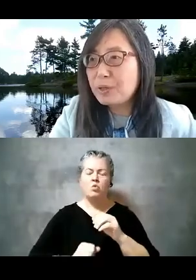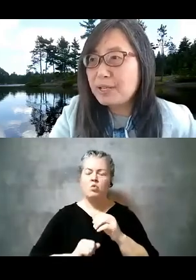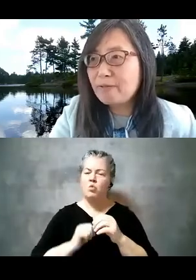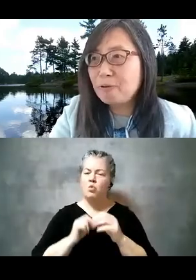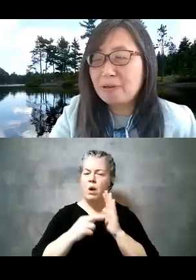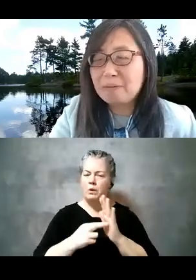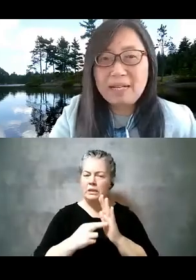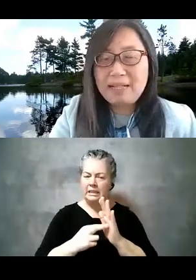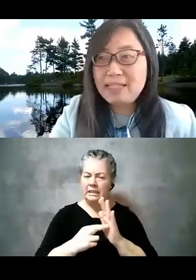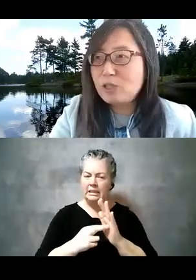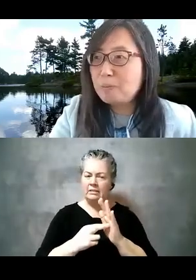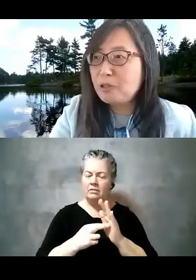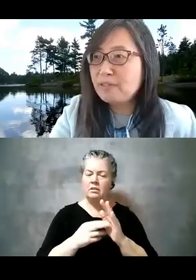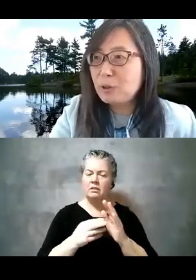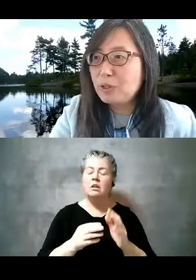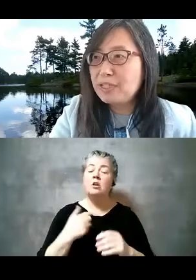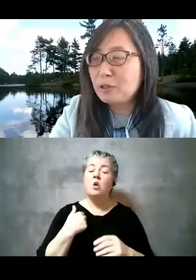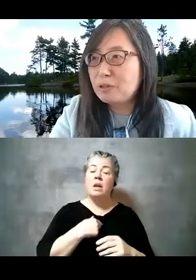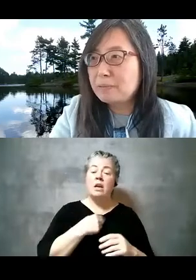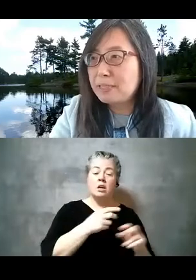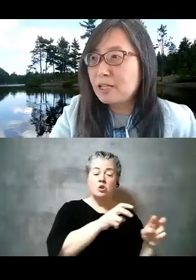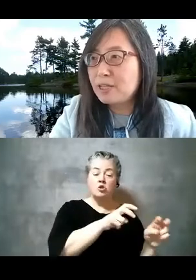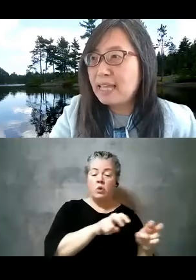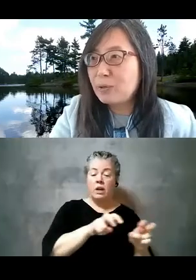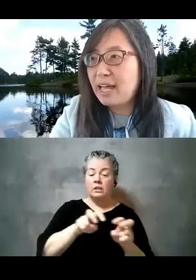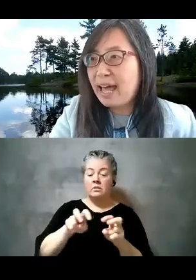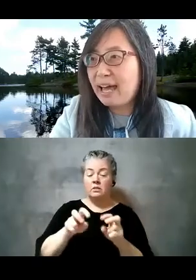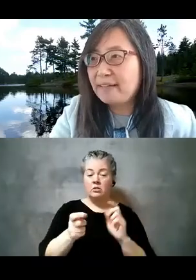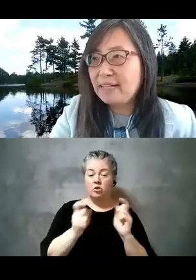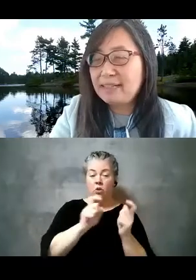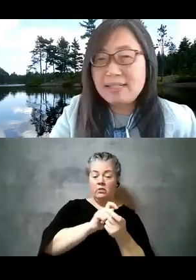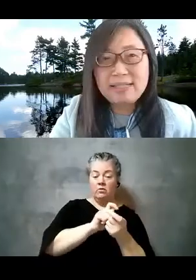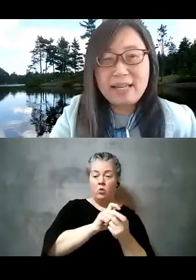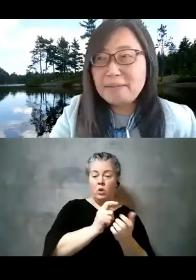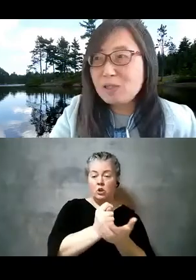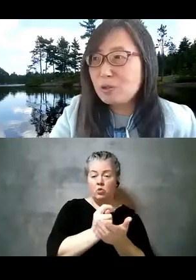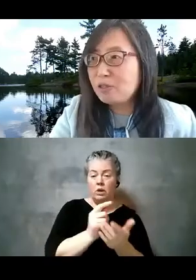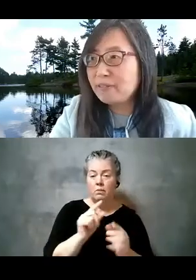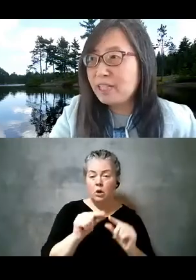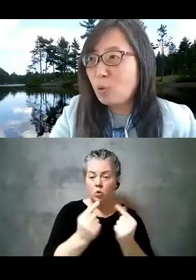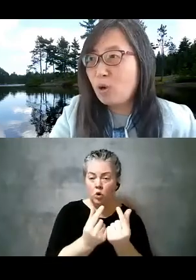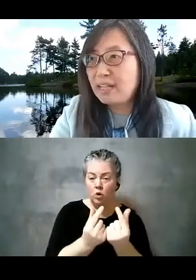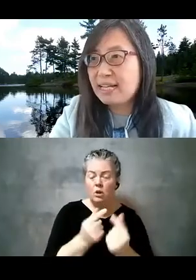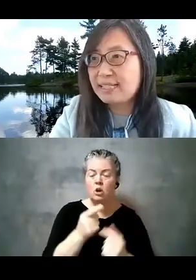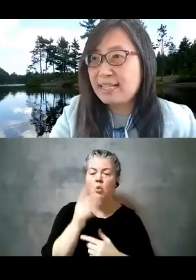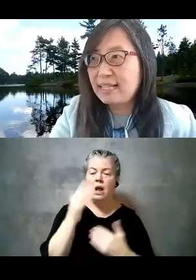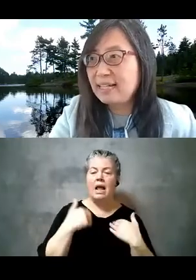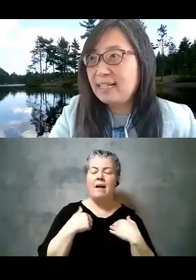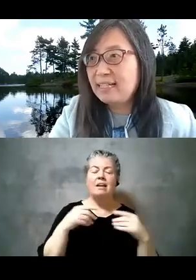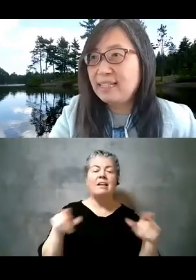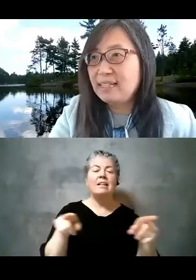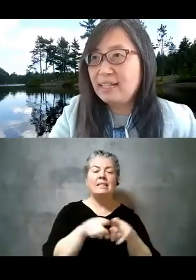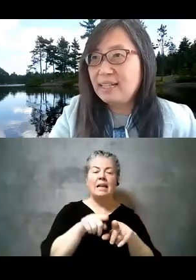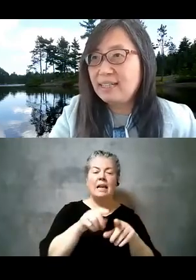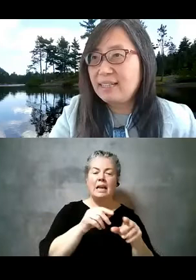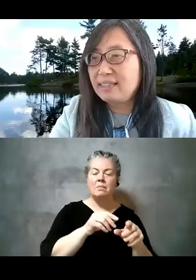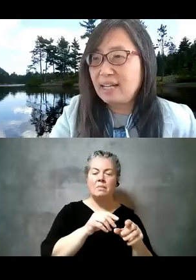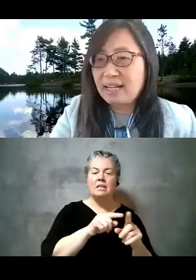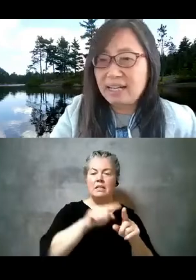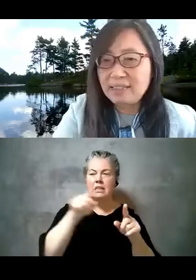can transform the distribution of the treated group such that you will have the same distribution of teacher quality as that in